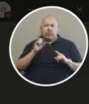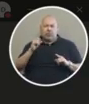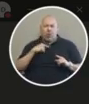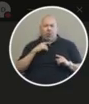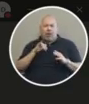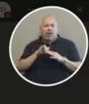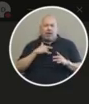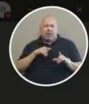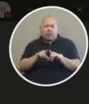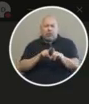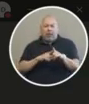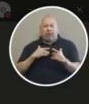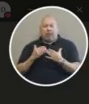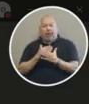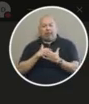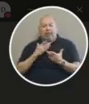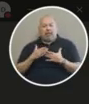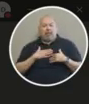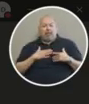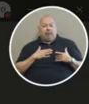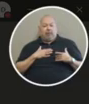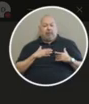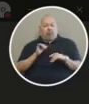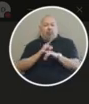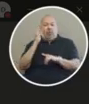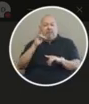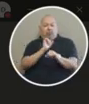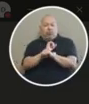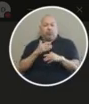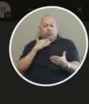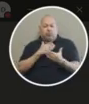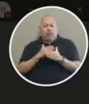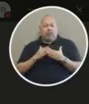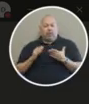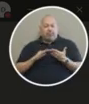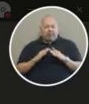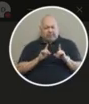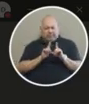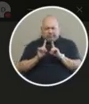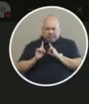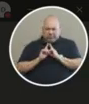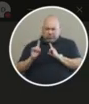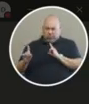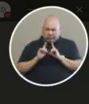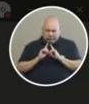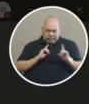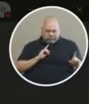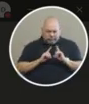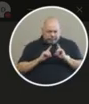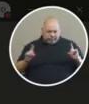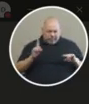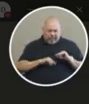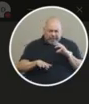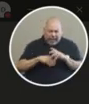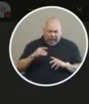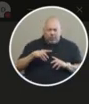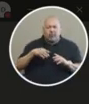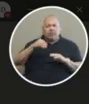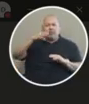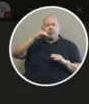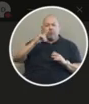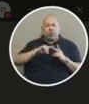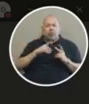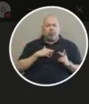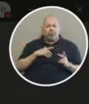still as well. I mean, I think that MiFi works really well, especially with the social distancing and people not being able to get out.